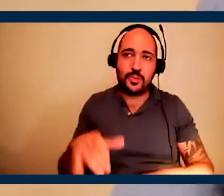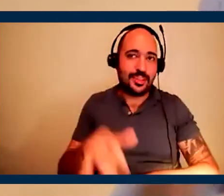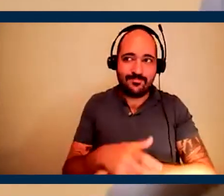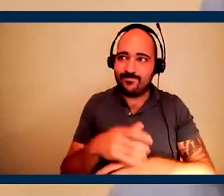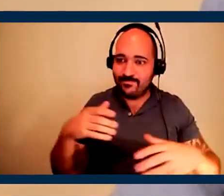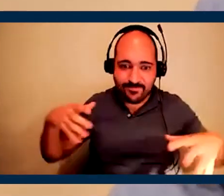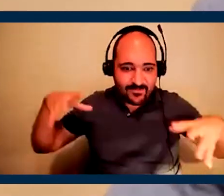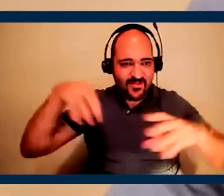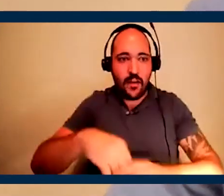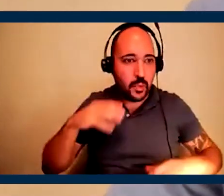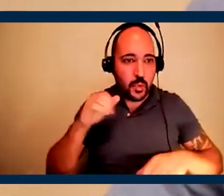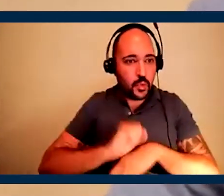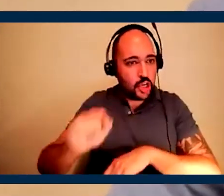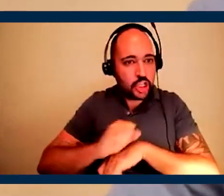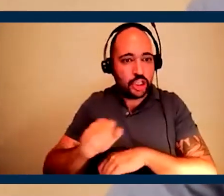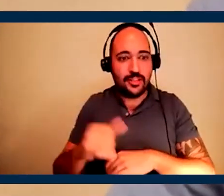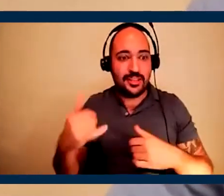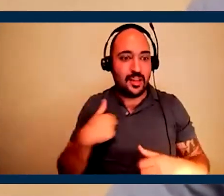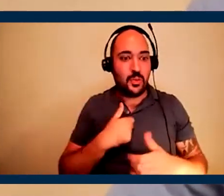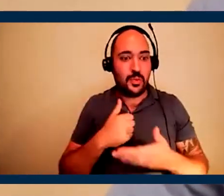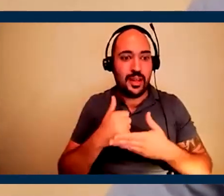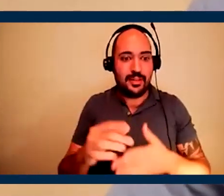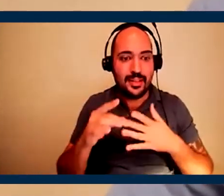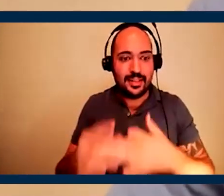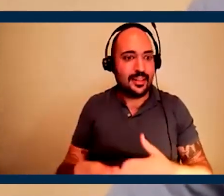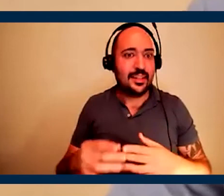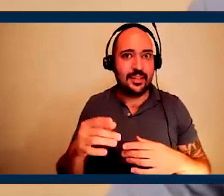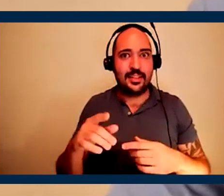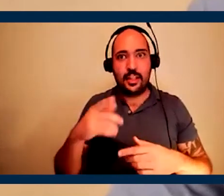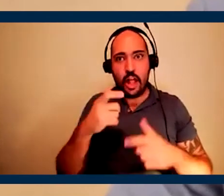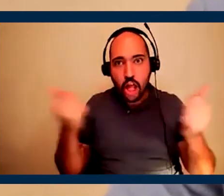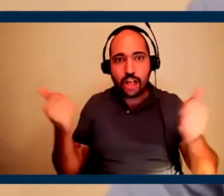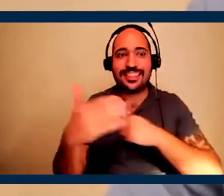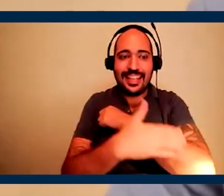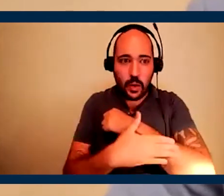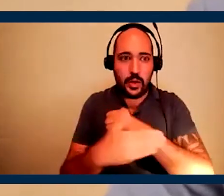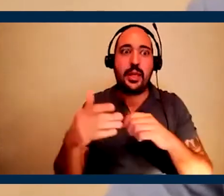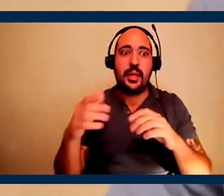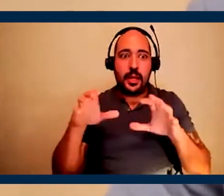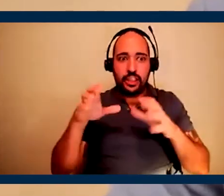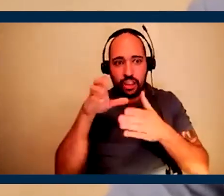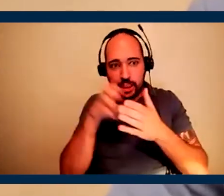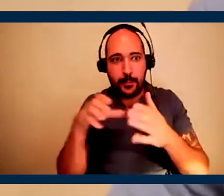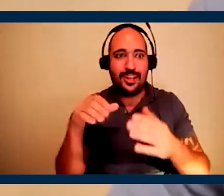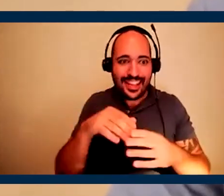you're helping. Now we're helping lead the largest a county party in the nation. And